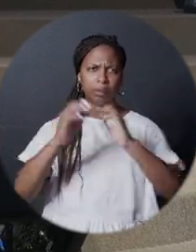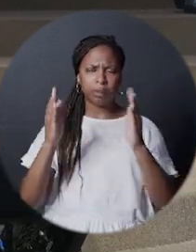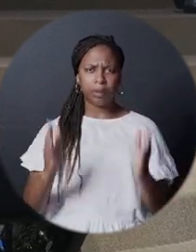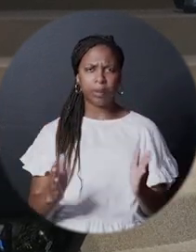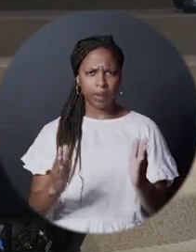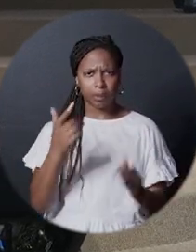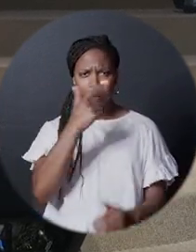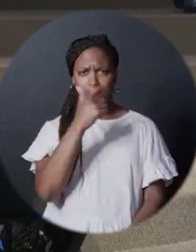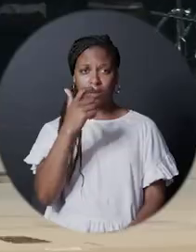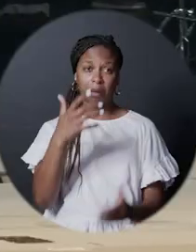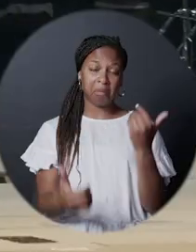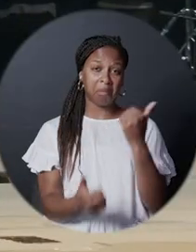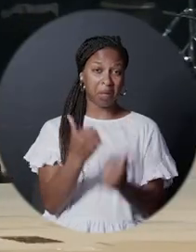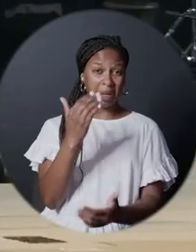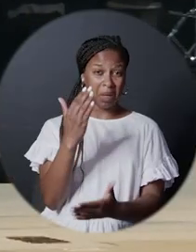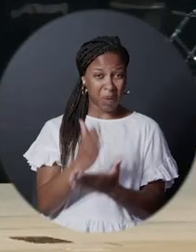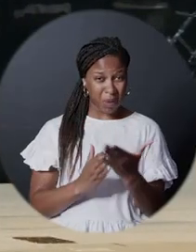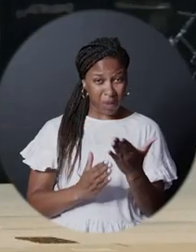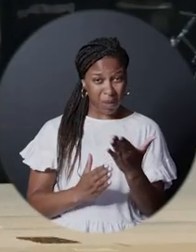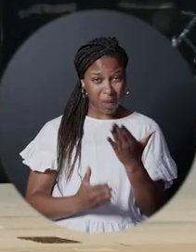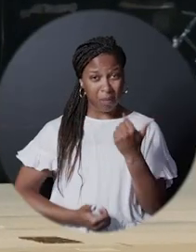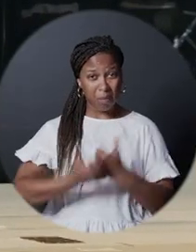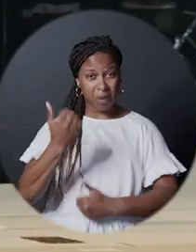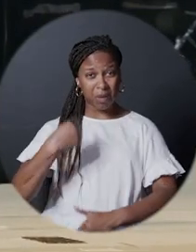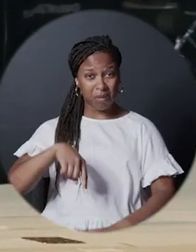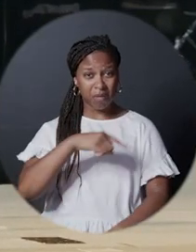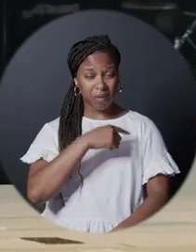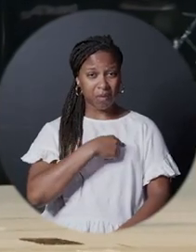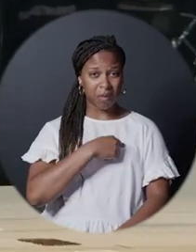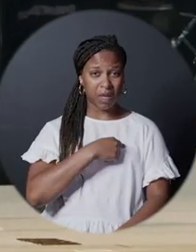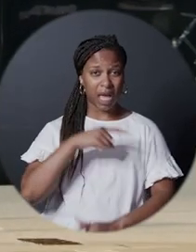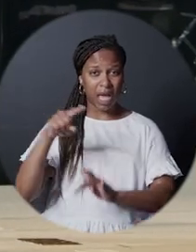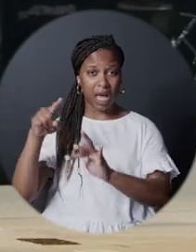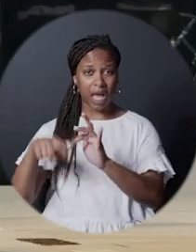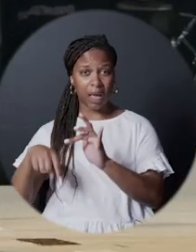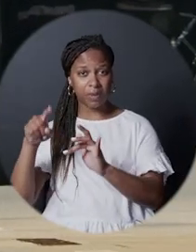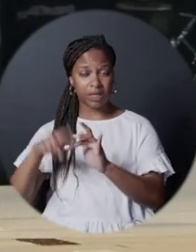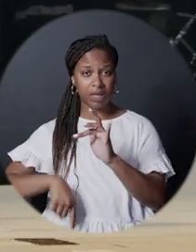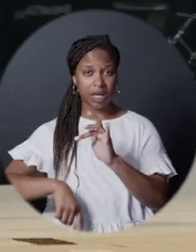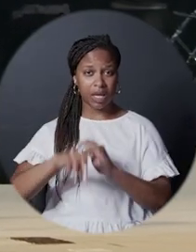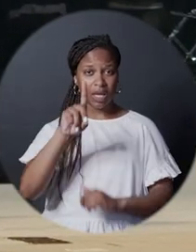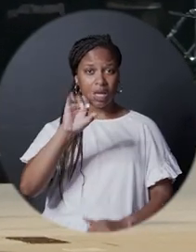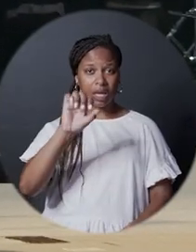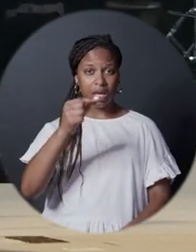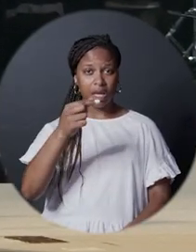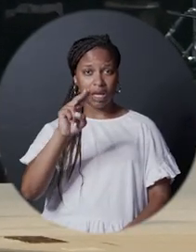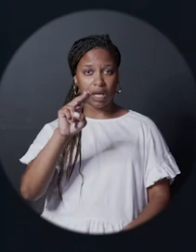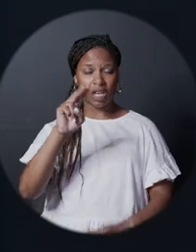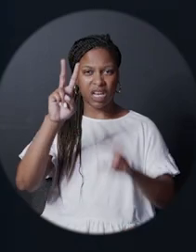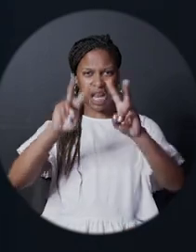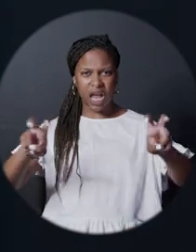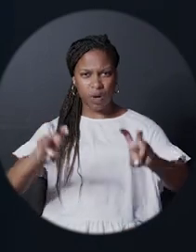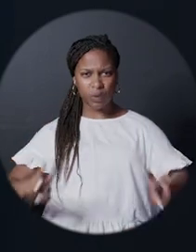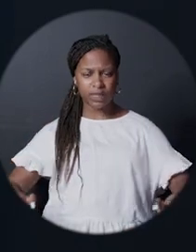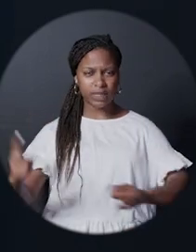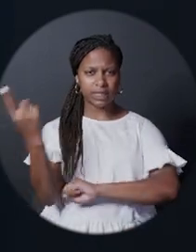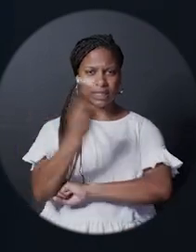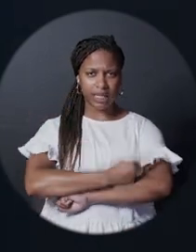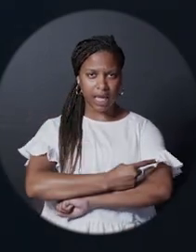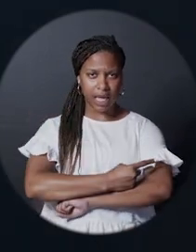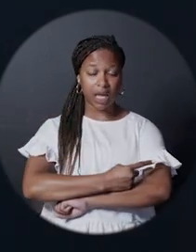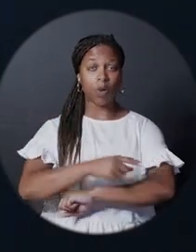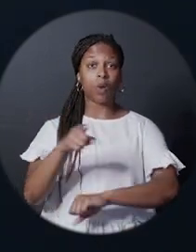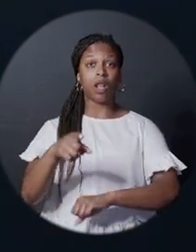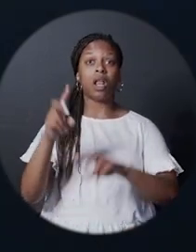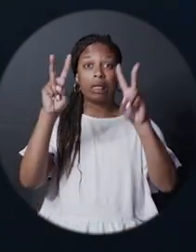a defensive person? Because for the most part, most of us are absent on diagnosis day. When